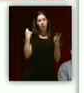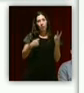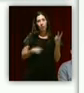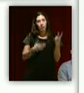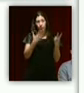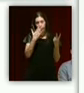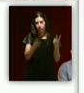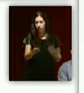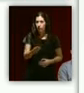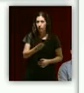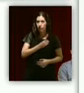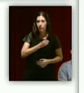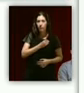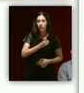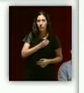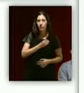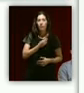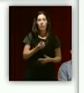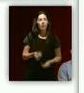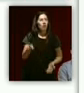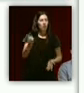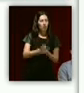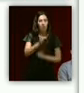Second, the cost. Unfortunately,